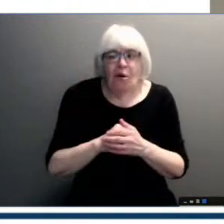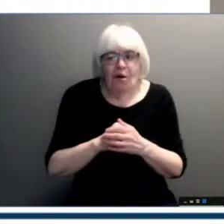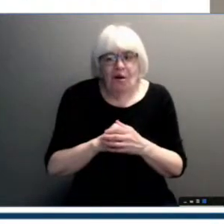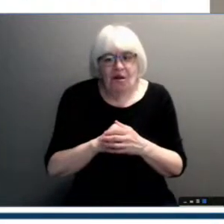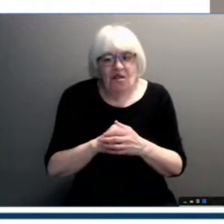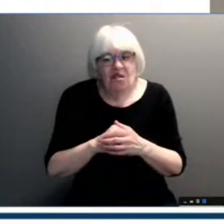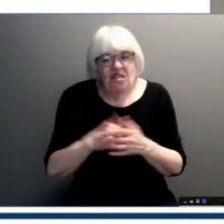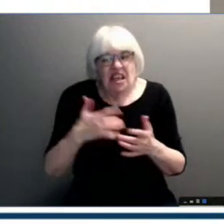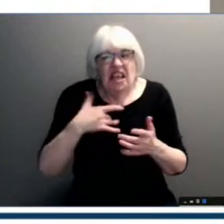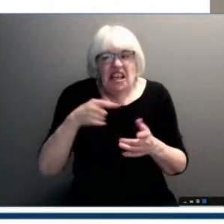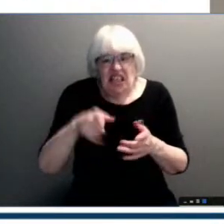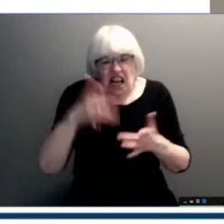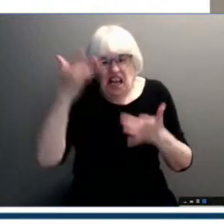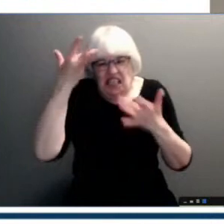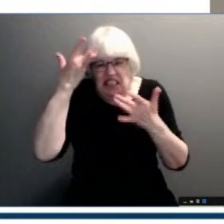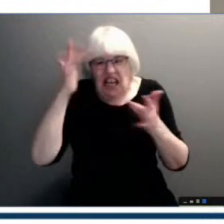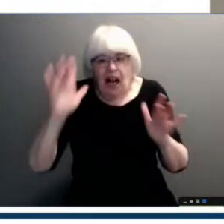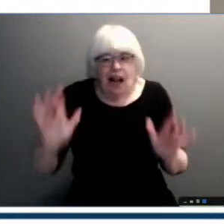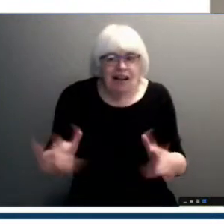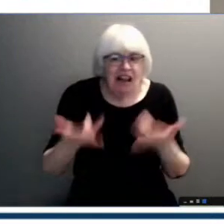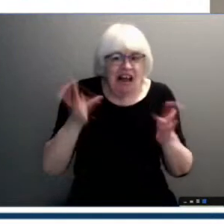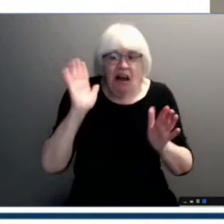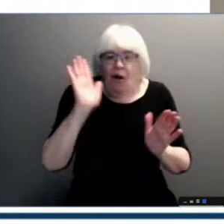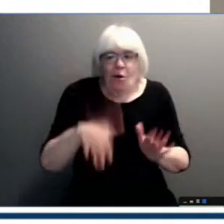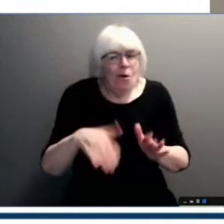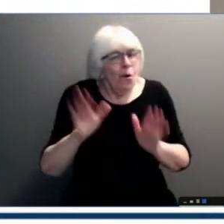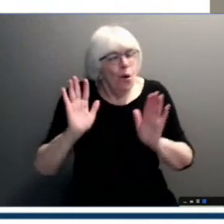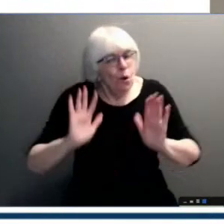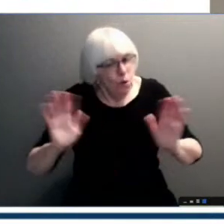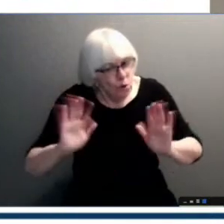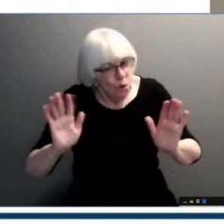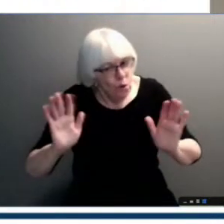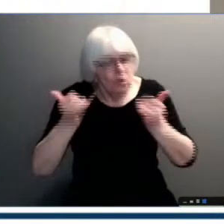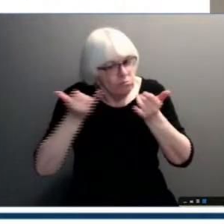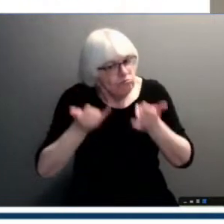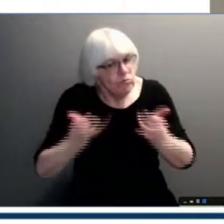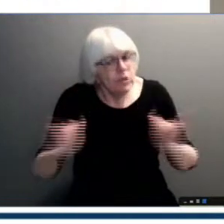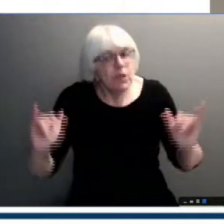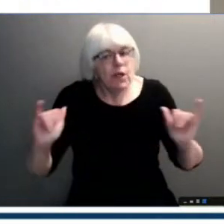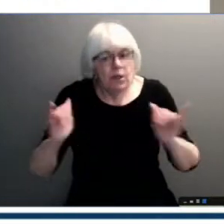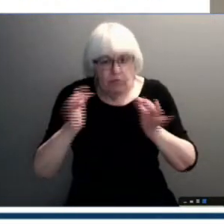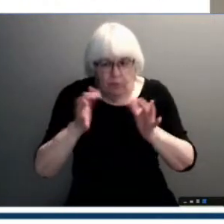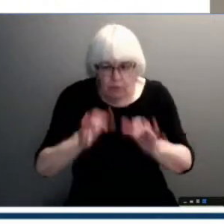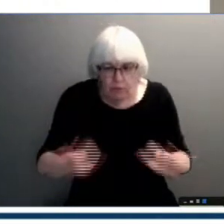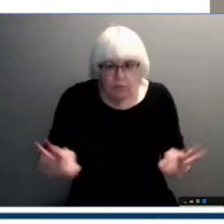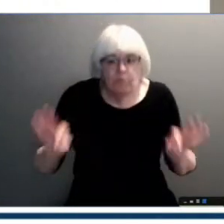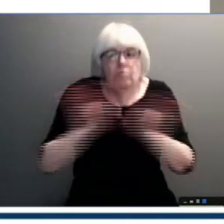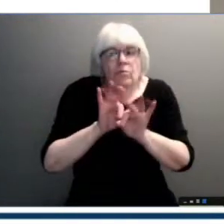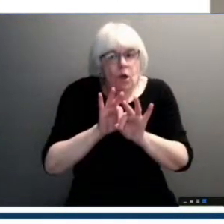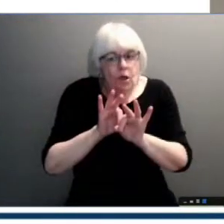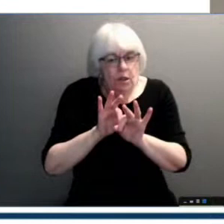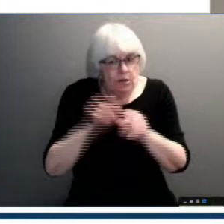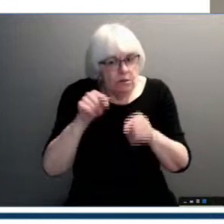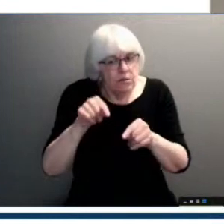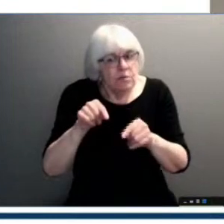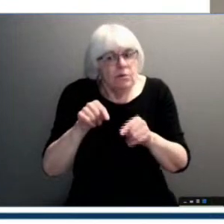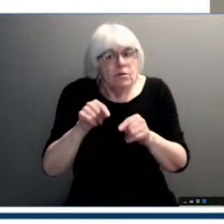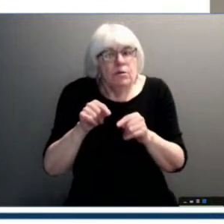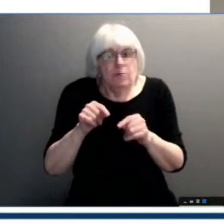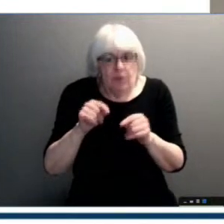the mental health impacts and what the consequences of having COVID are to those around you who then have to isolate as